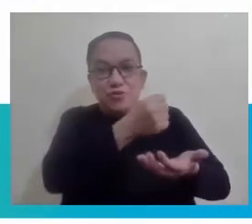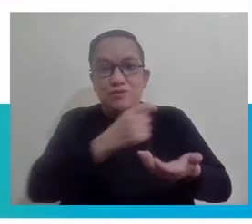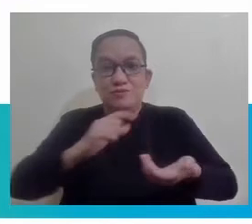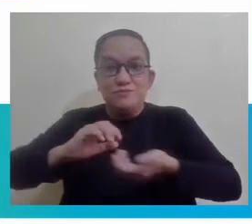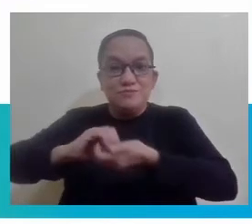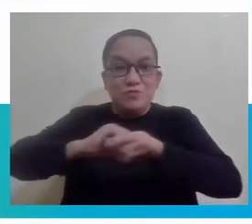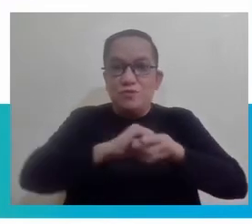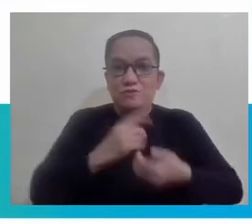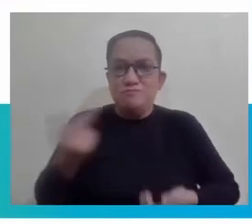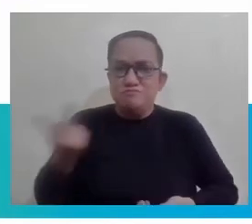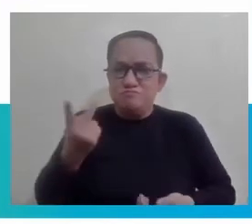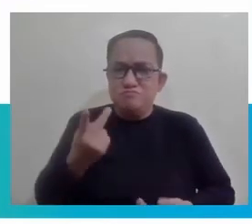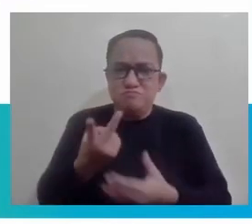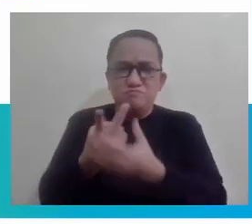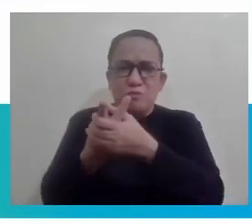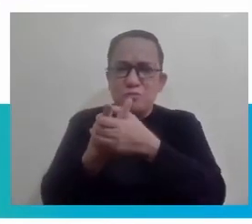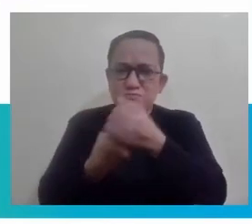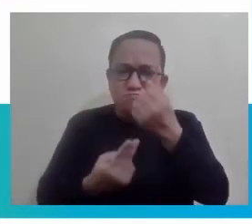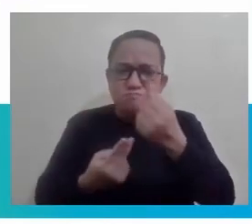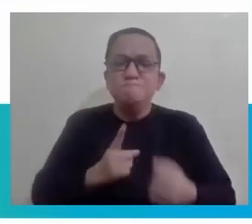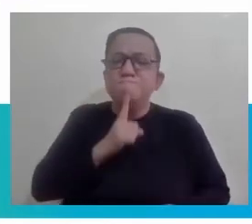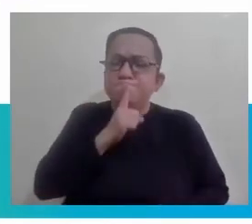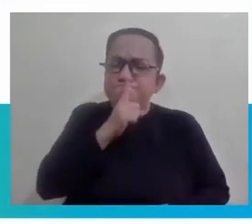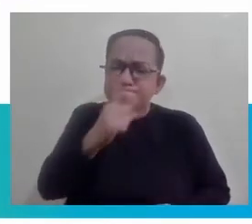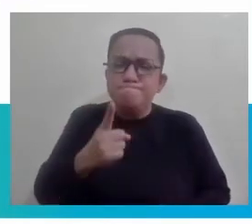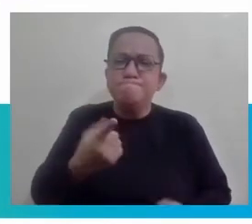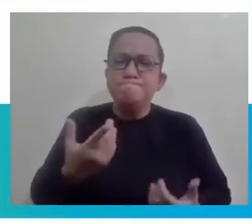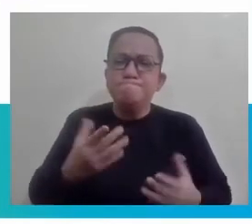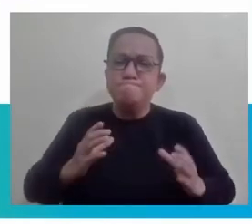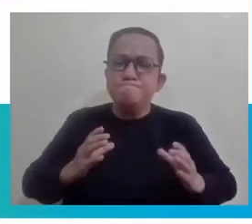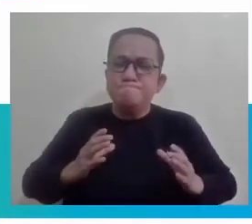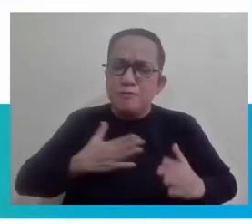collaborate on the development of clean and healthy oceans.